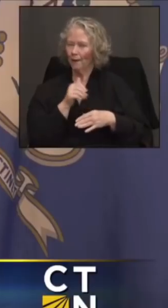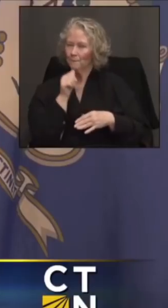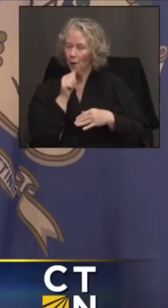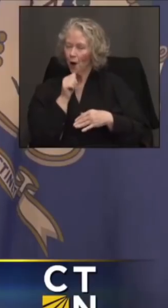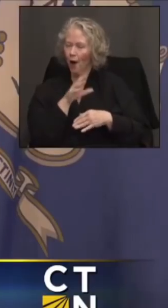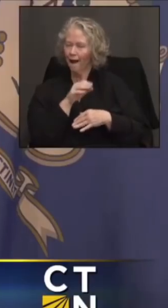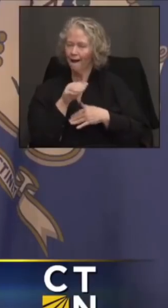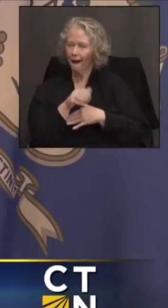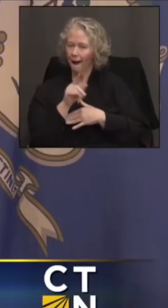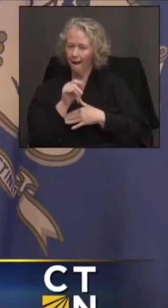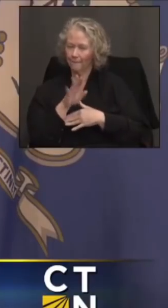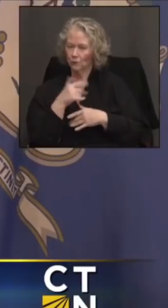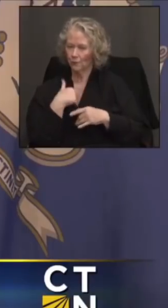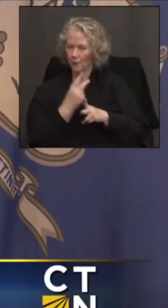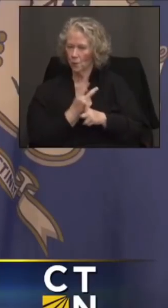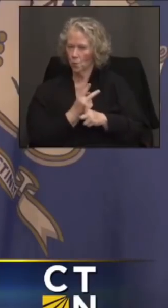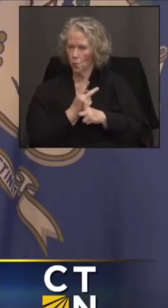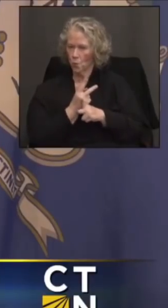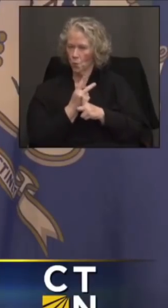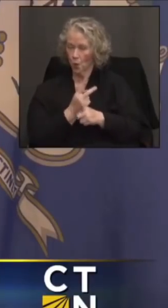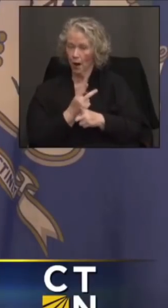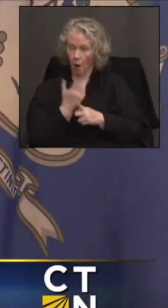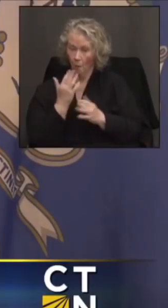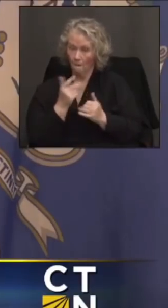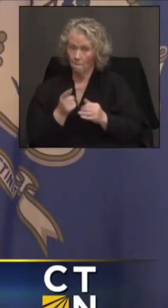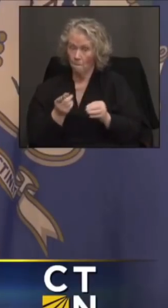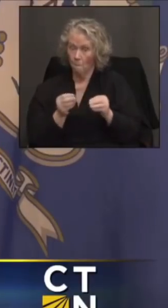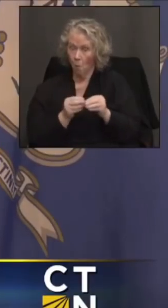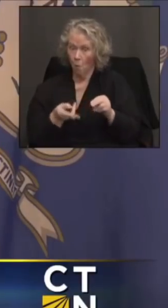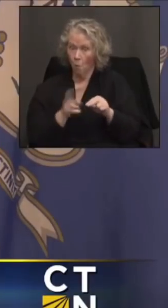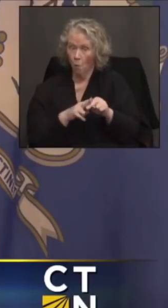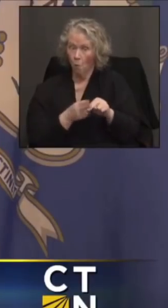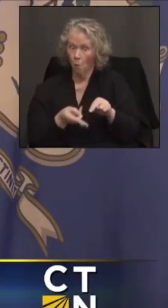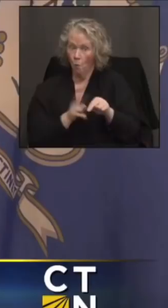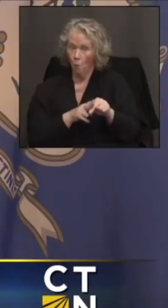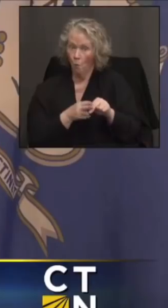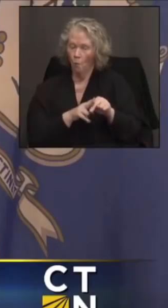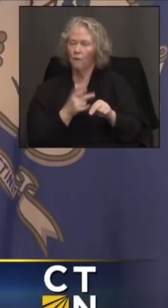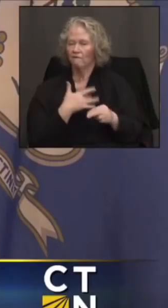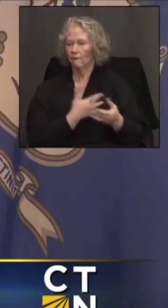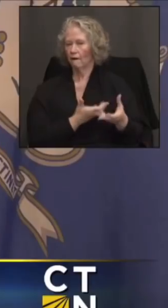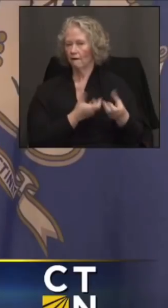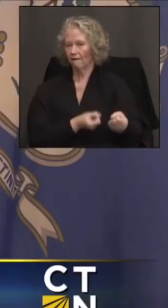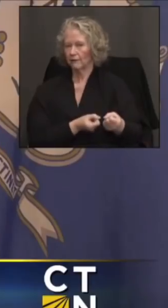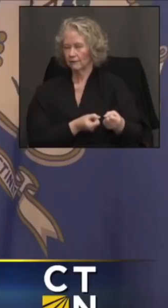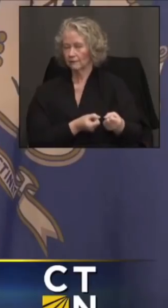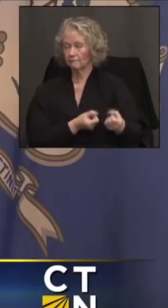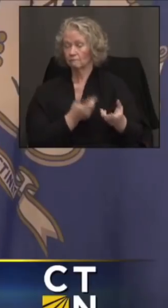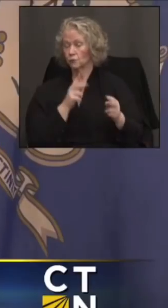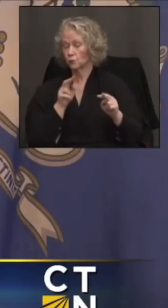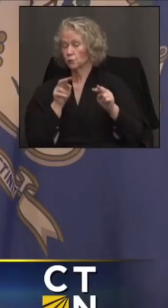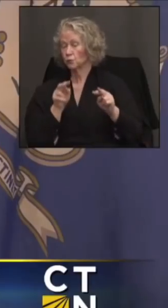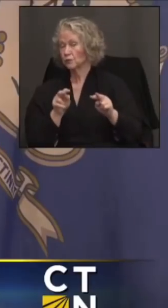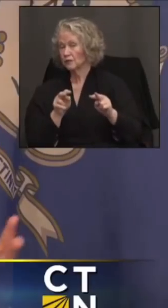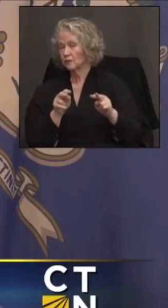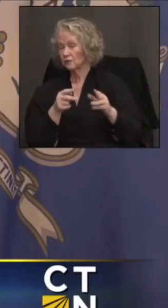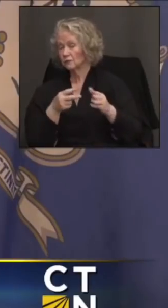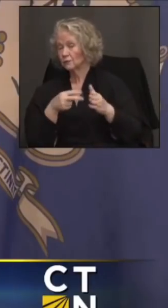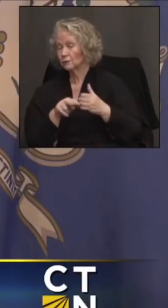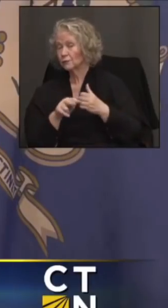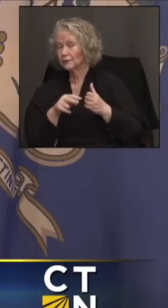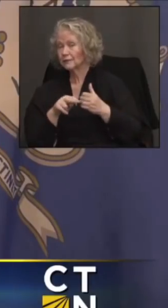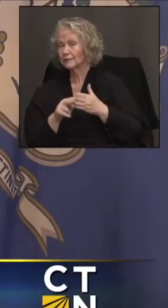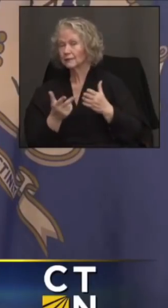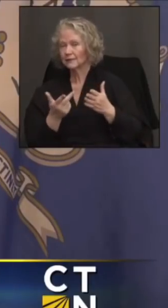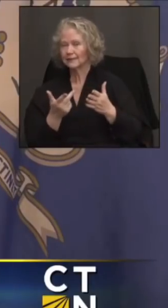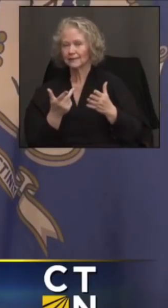little cautious. Hopefully, as more of them get vaccinated, we'll be more confident. And by the way, in the next couple of weeks, it'll be a lot easier to